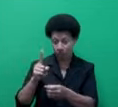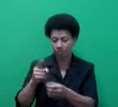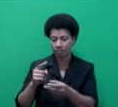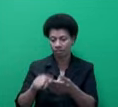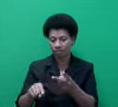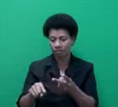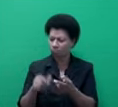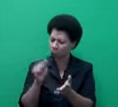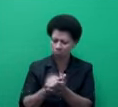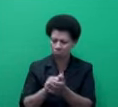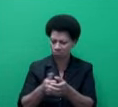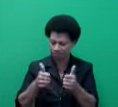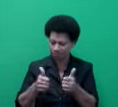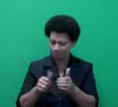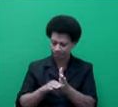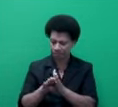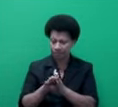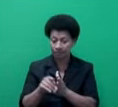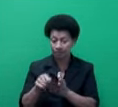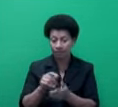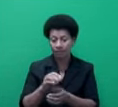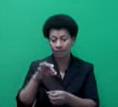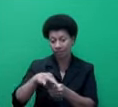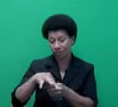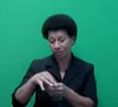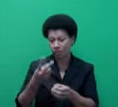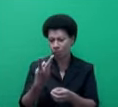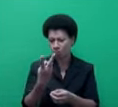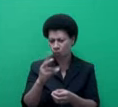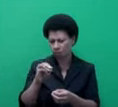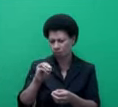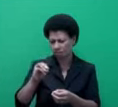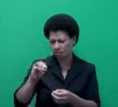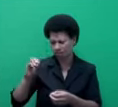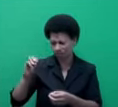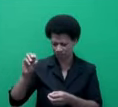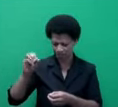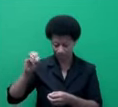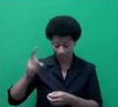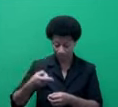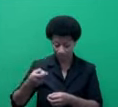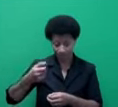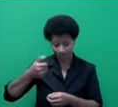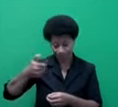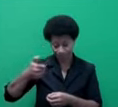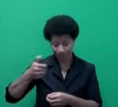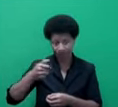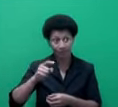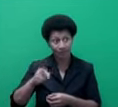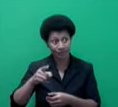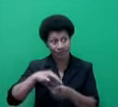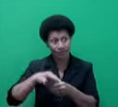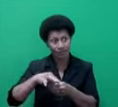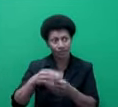noteworthy results. One just has to take out the 2006 General Election Observer Mission reports to draw some